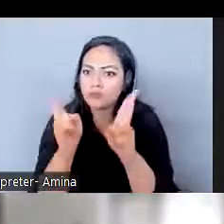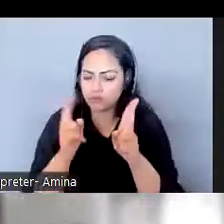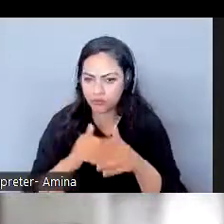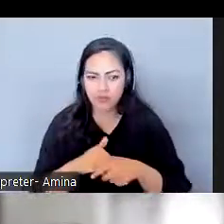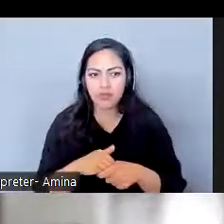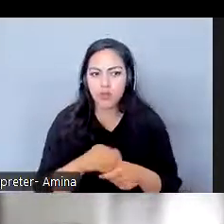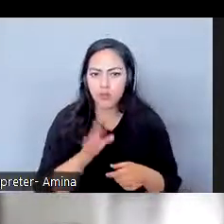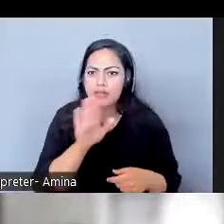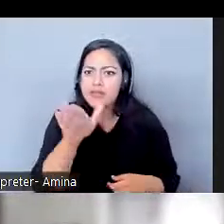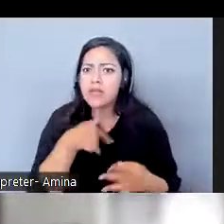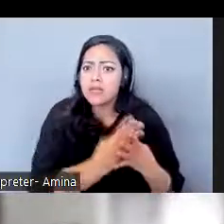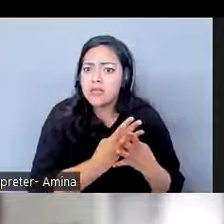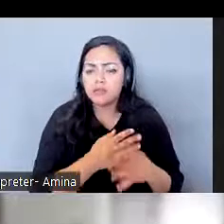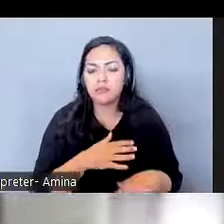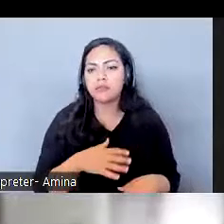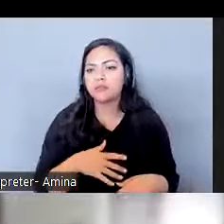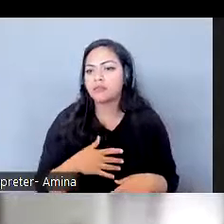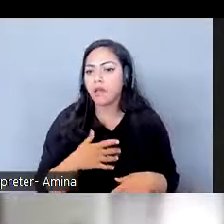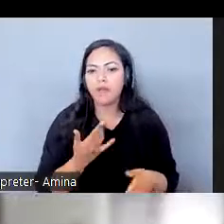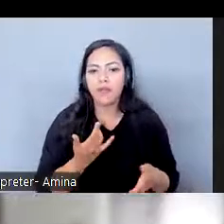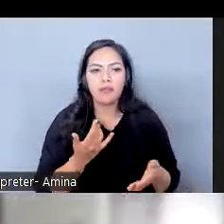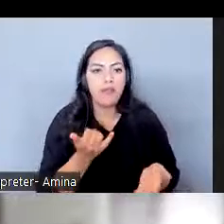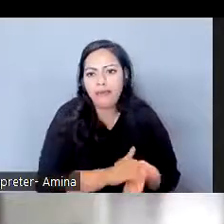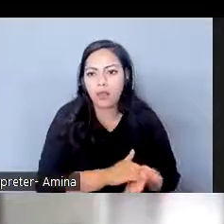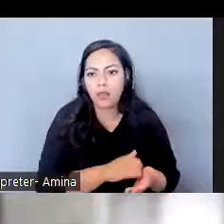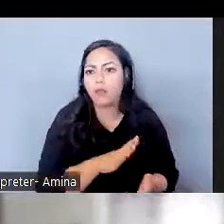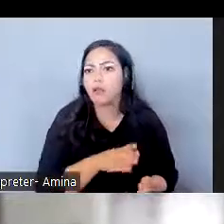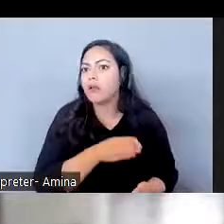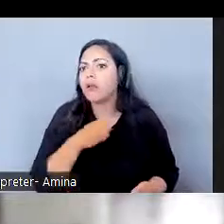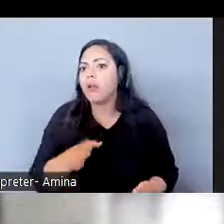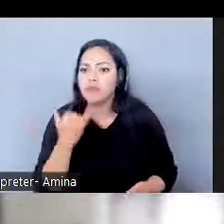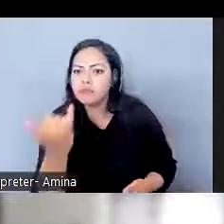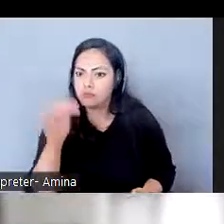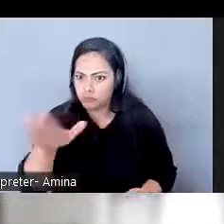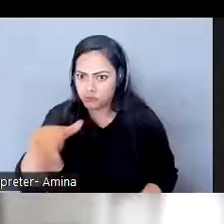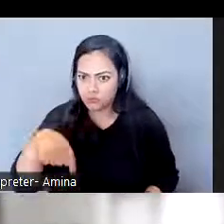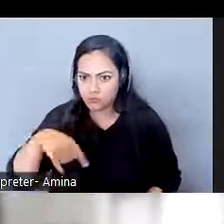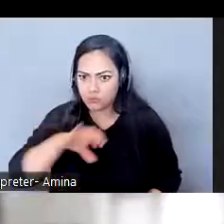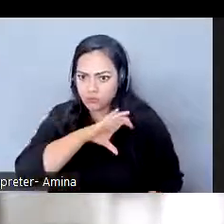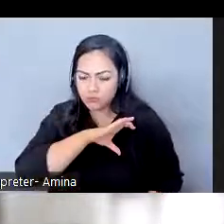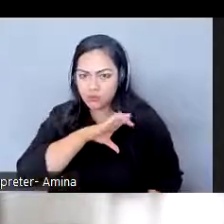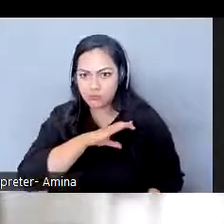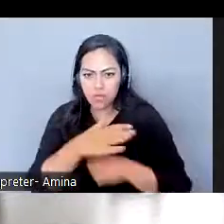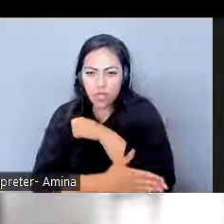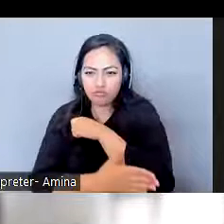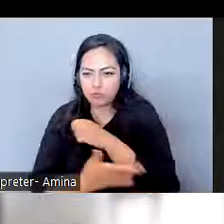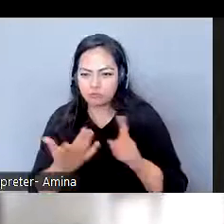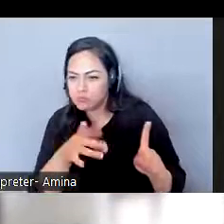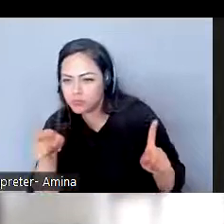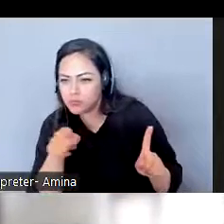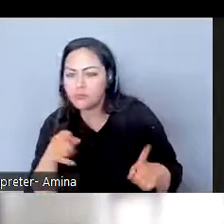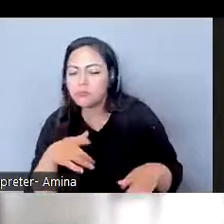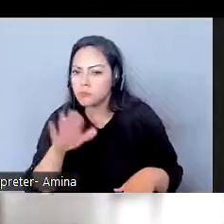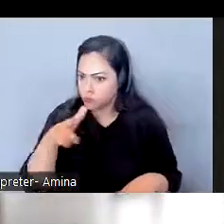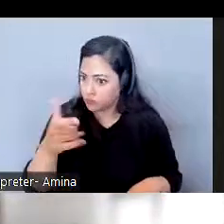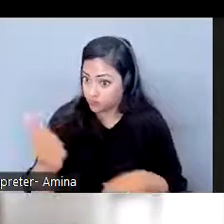jail. They hang up, the next person calls you. This is the police in country XYZ. If you don't send this money, your